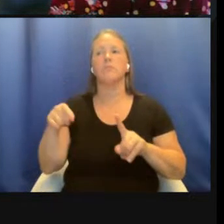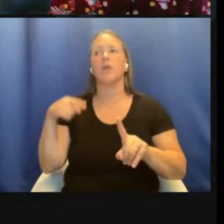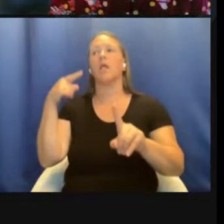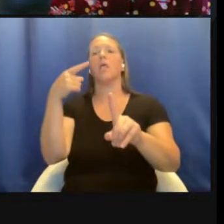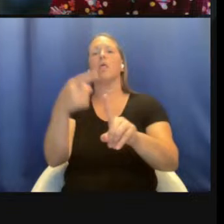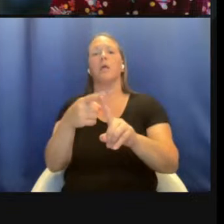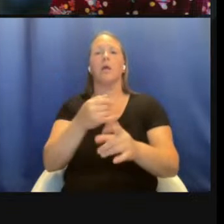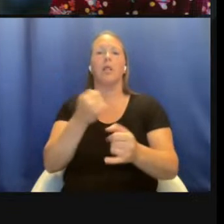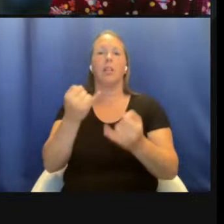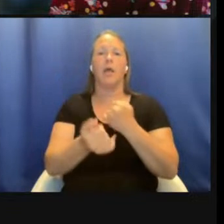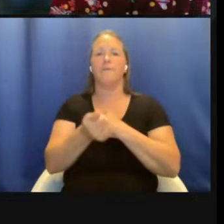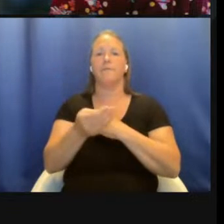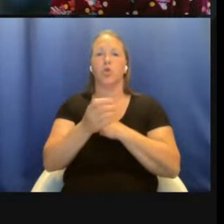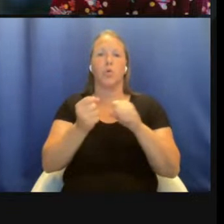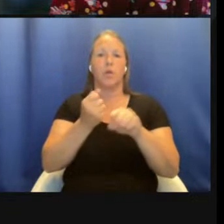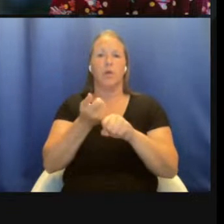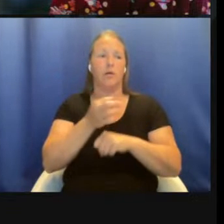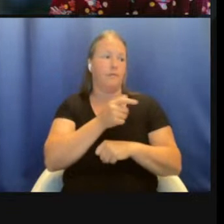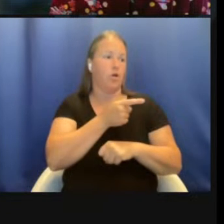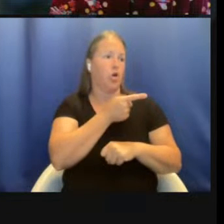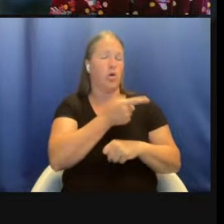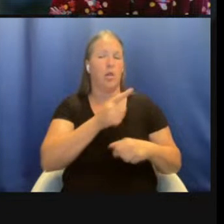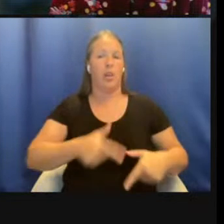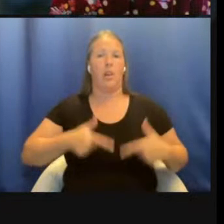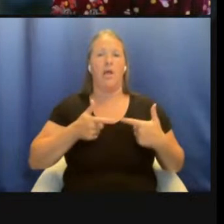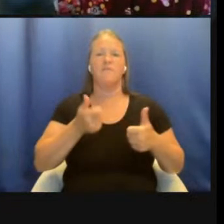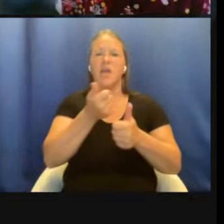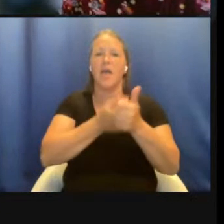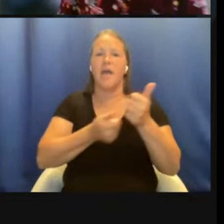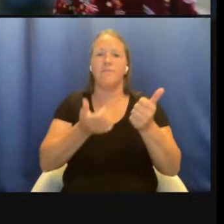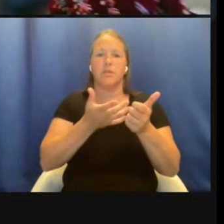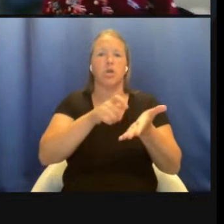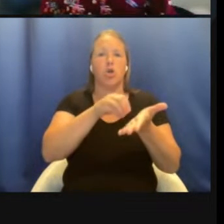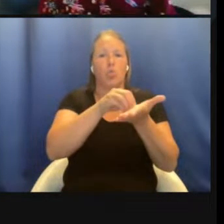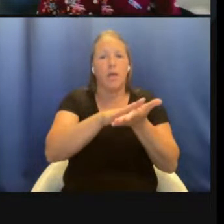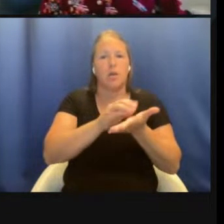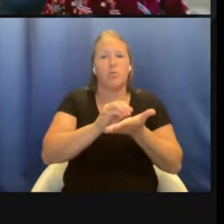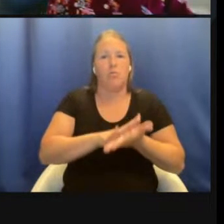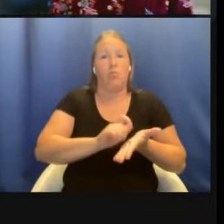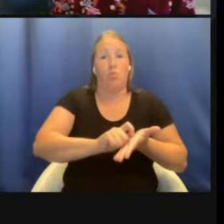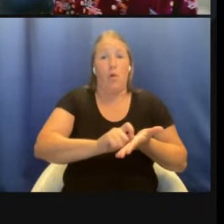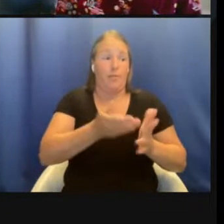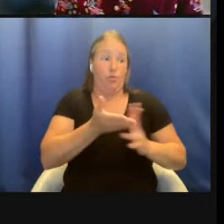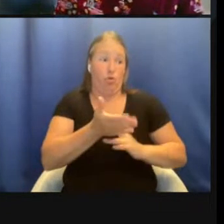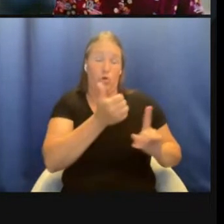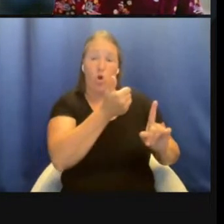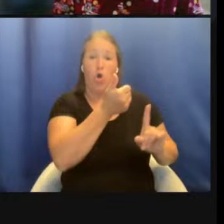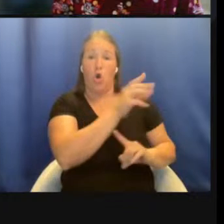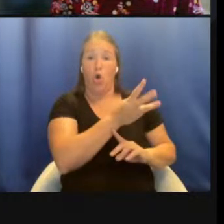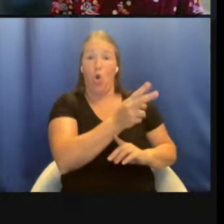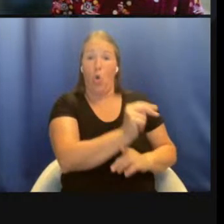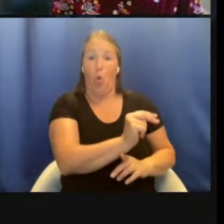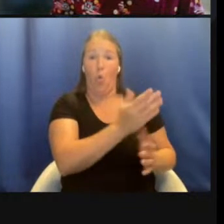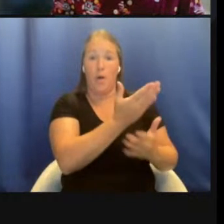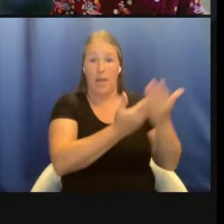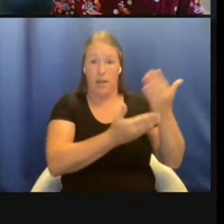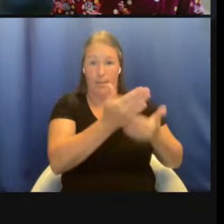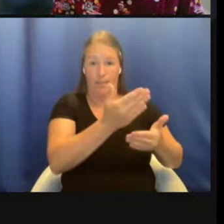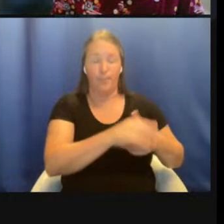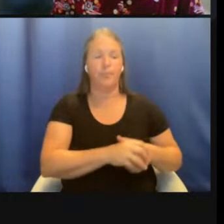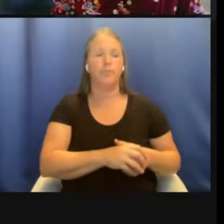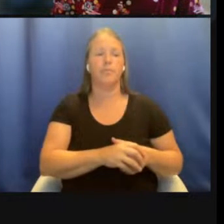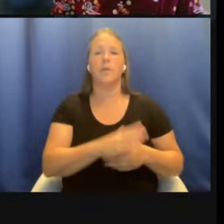recorded in her own steady hand. And so much of what I came to learn about Elizabeth was also